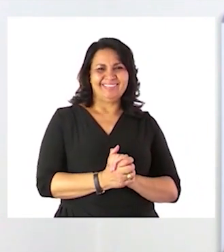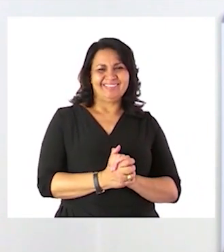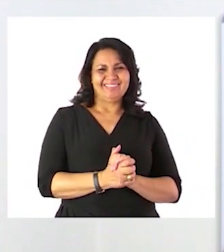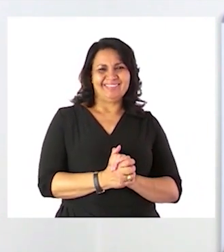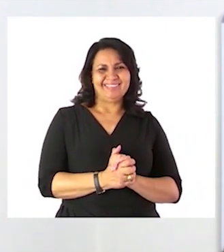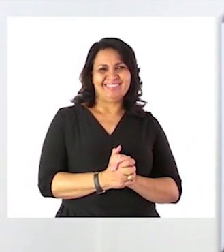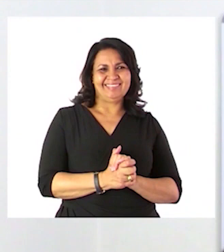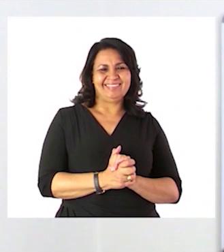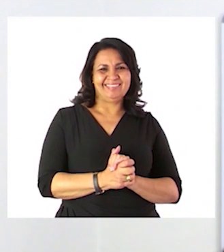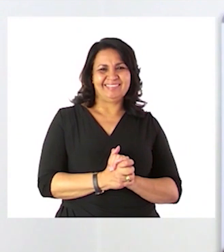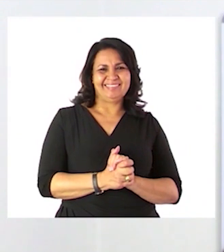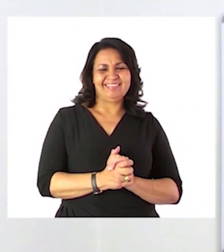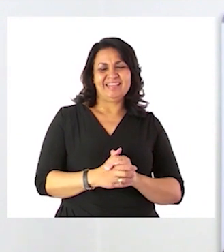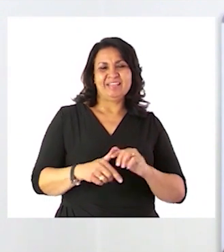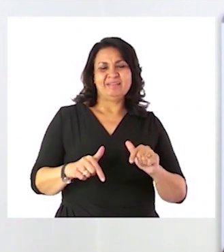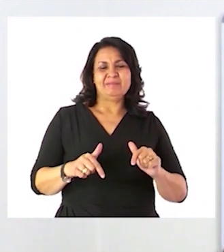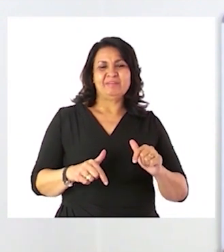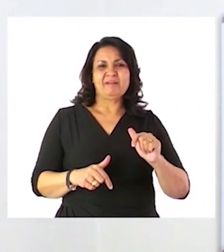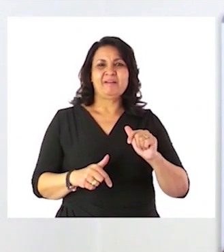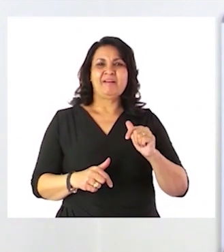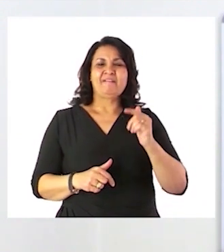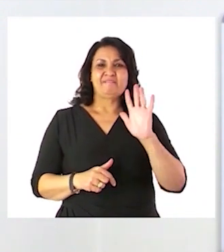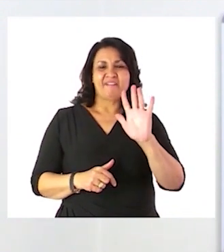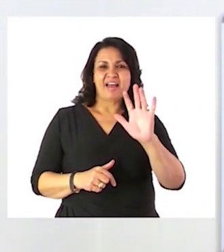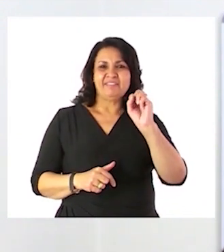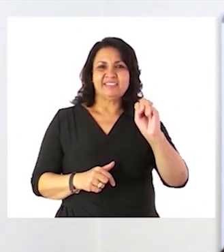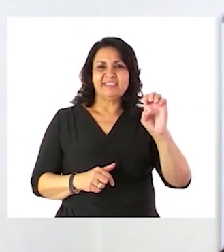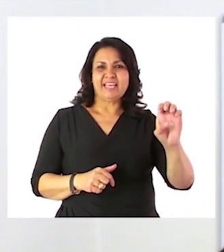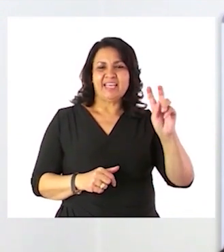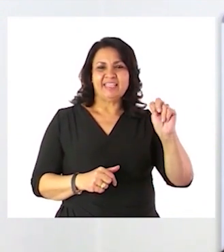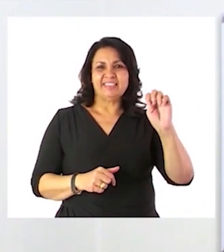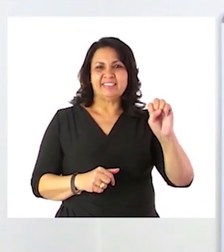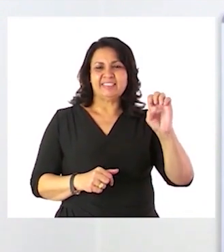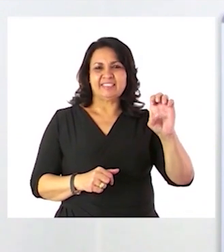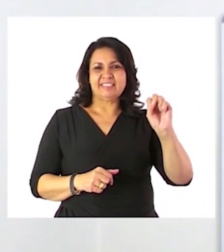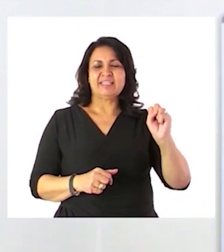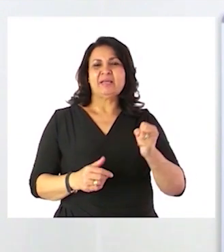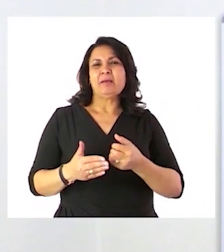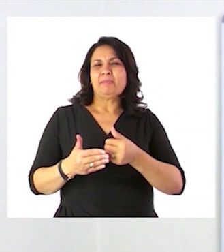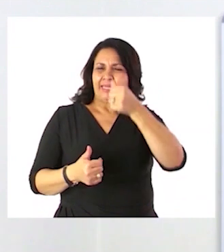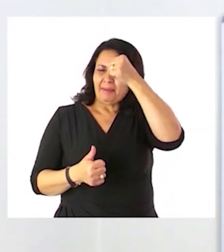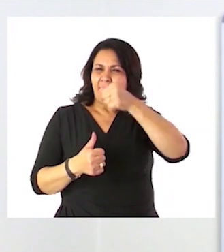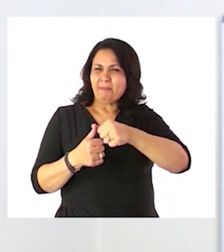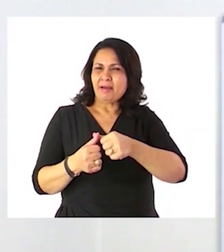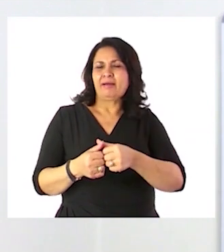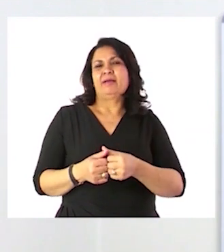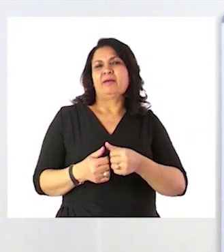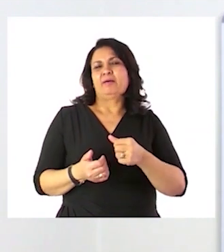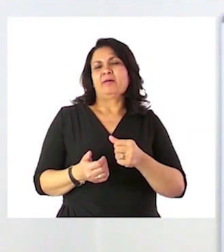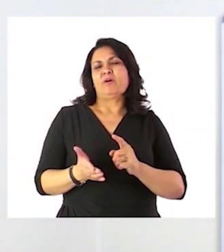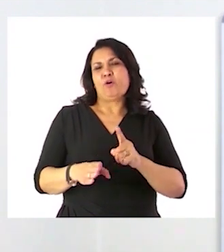is all about the 5 senses. But before we start, let's sanitize our hands.